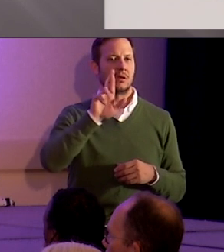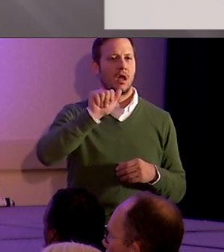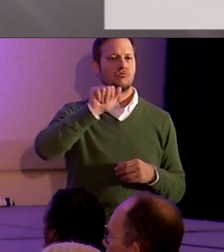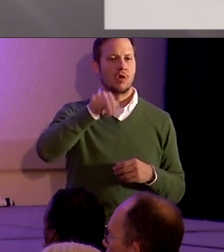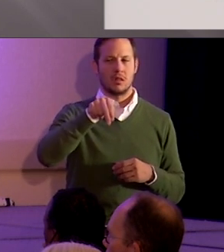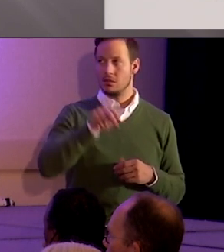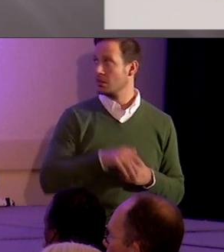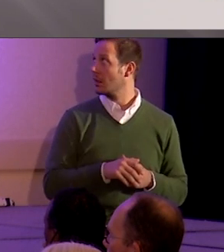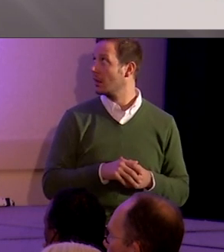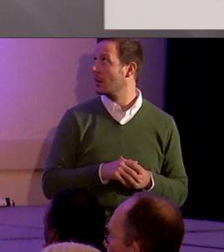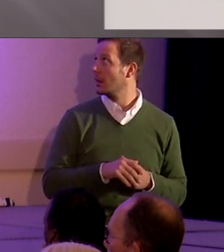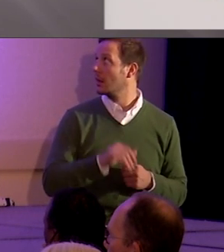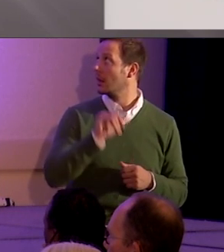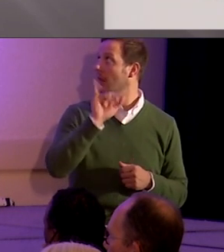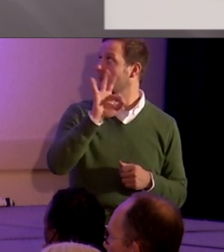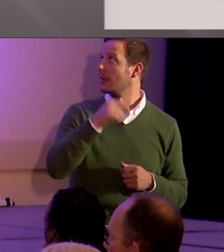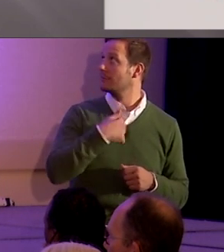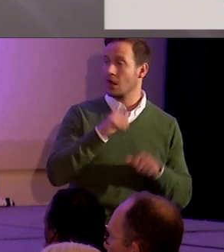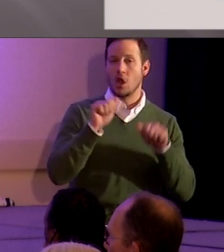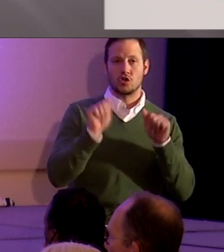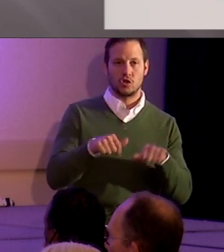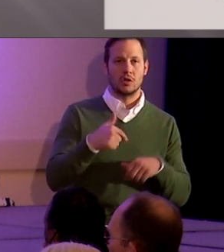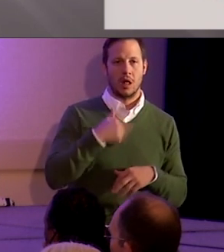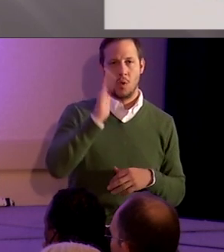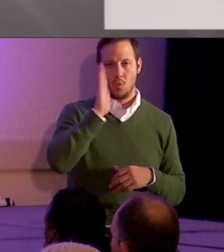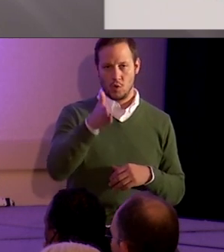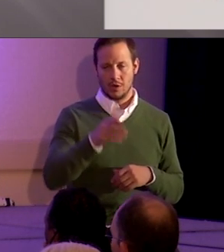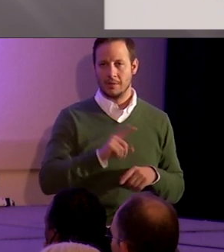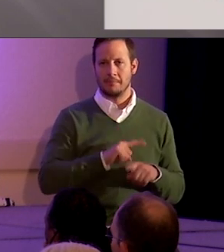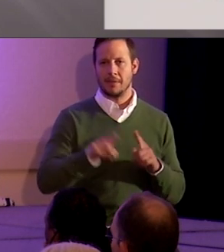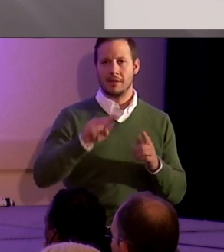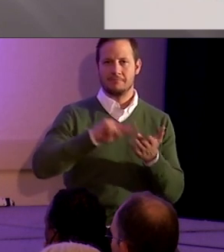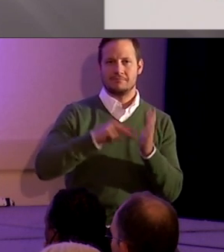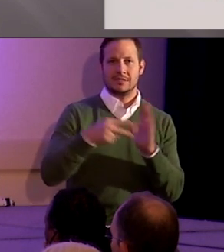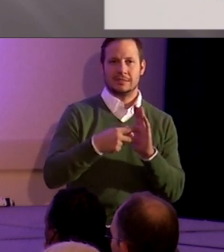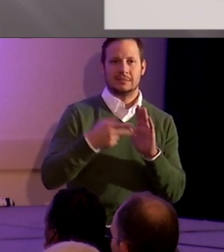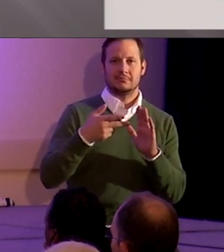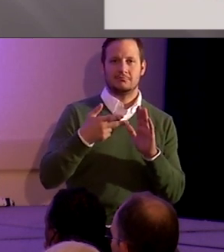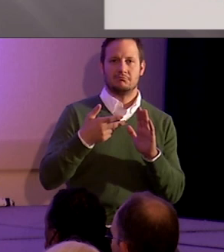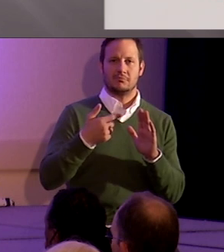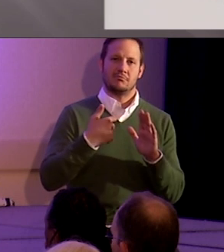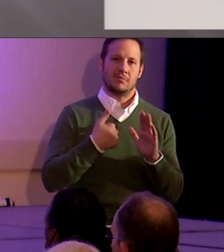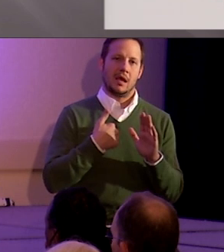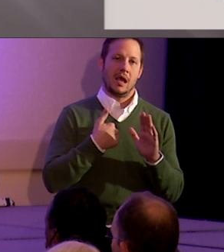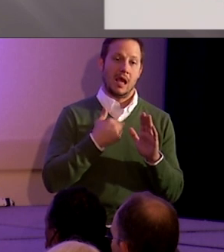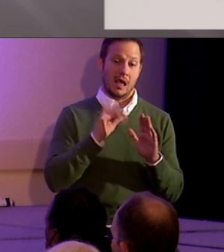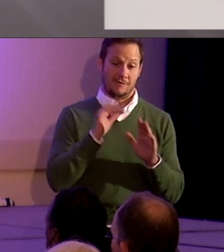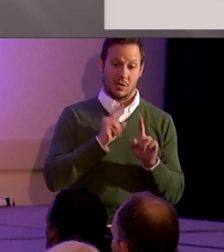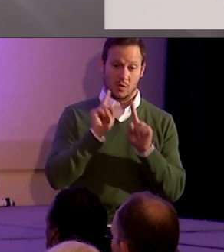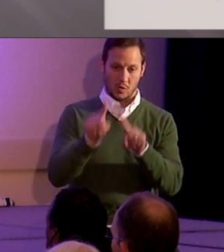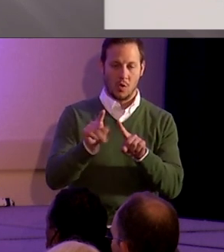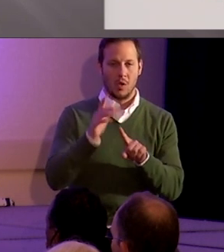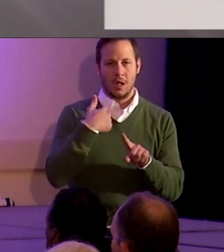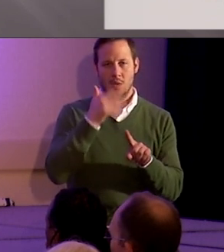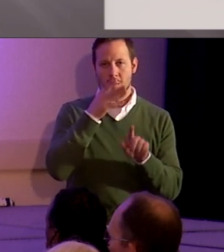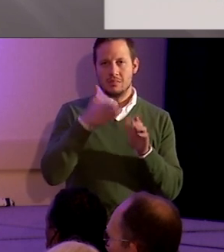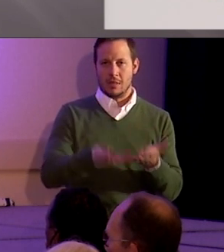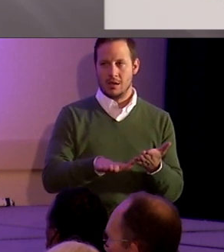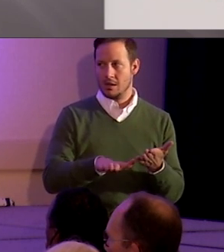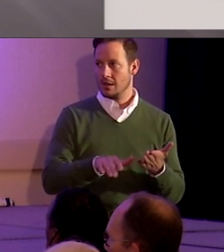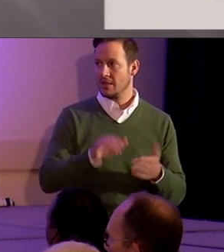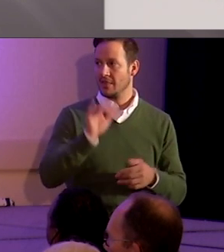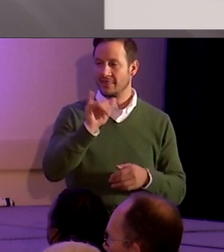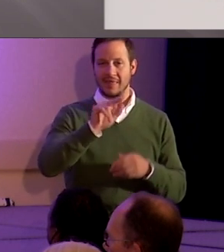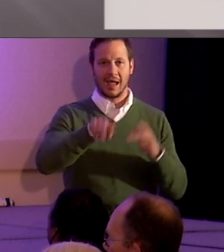Tehran. And if I could, I would do it there. But it would mean a death sentence. This type of criticism is akin